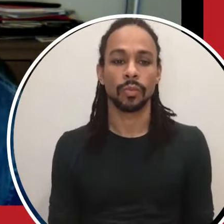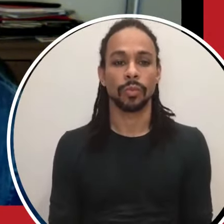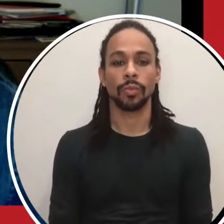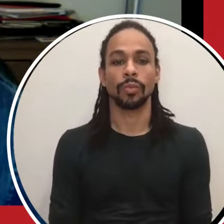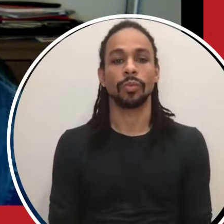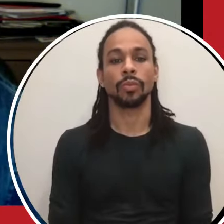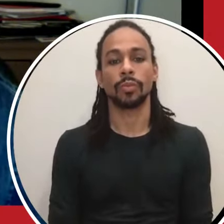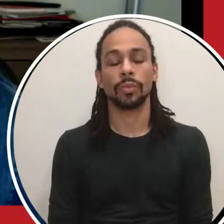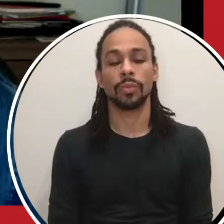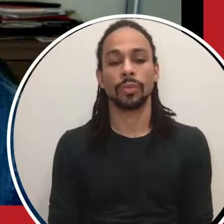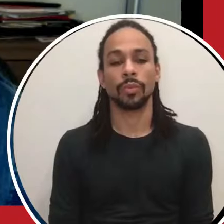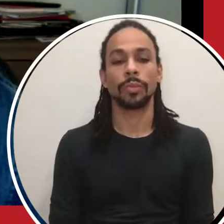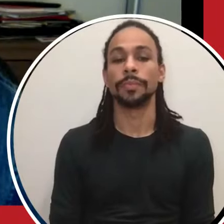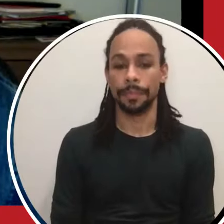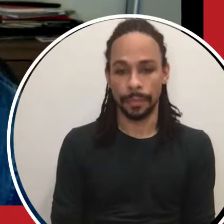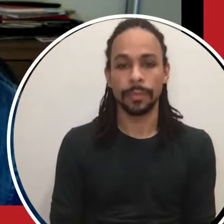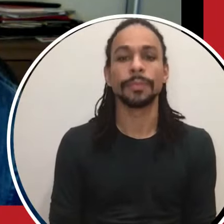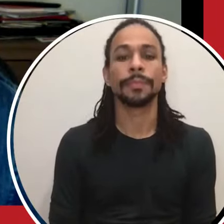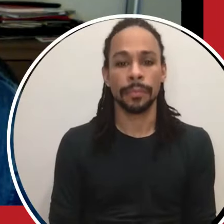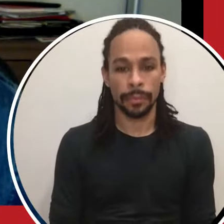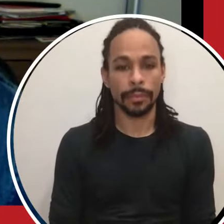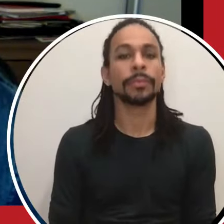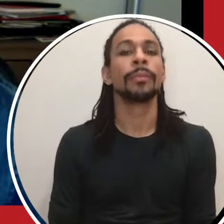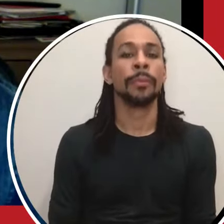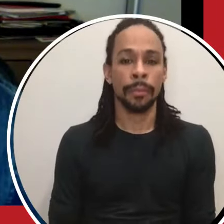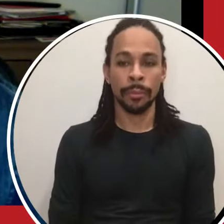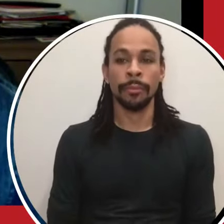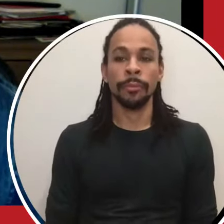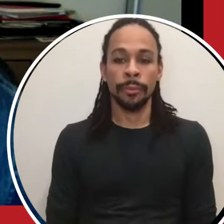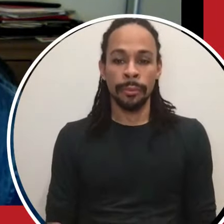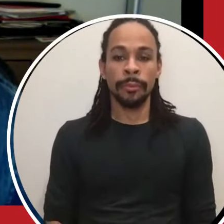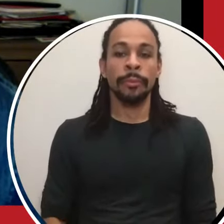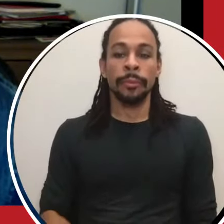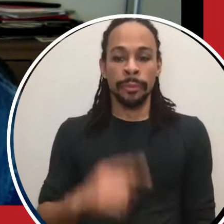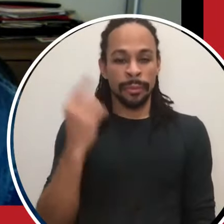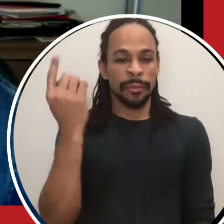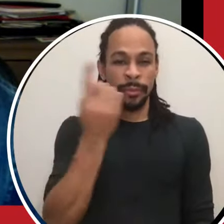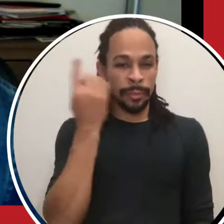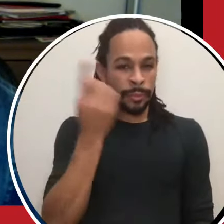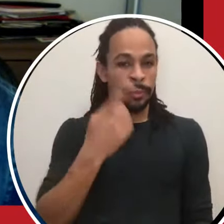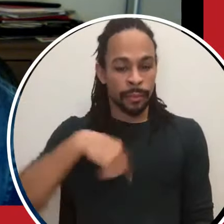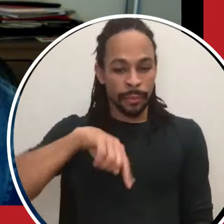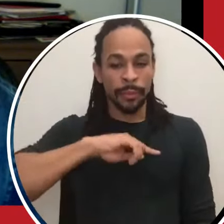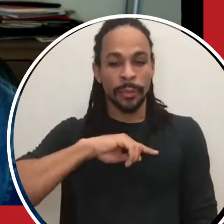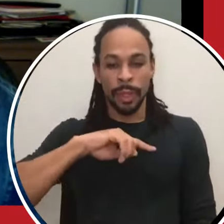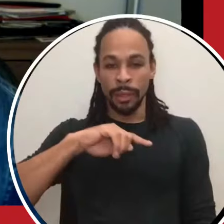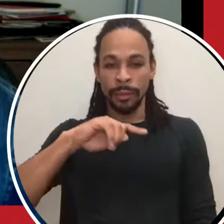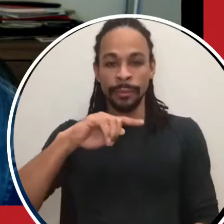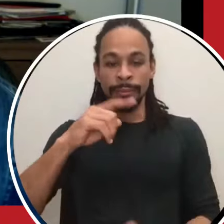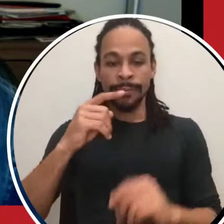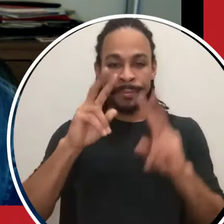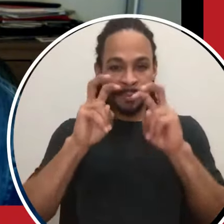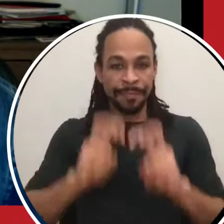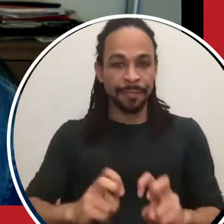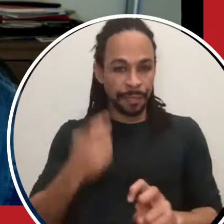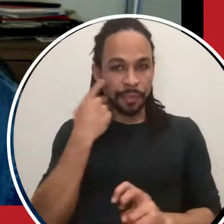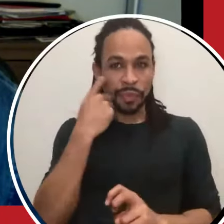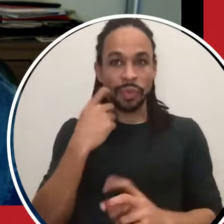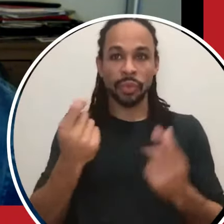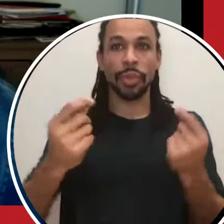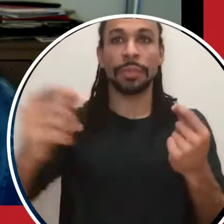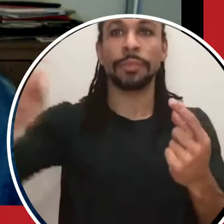one of the things that we've gone into a lot more recently is you know, what we would call relational organizing, and trying to, you